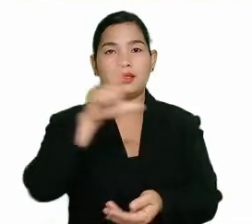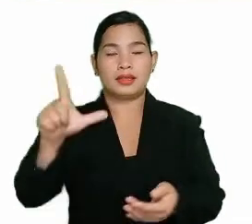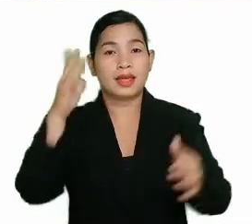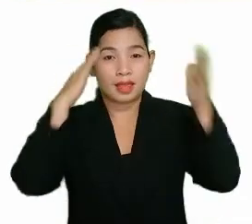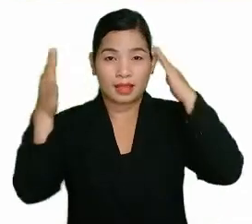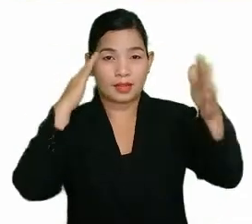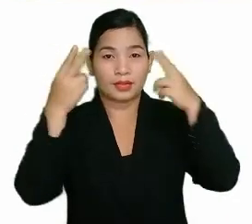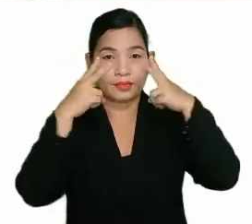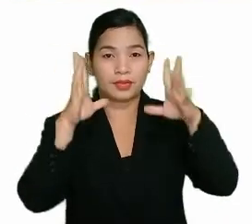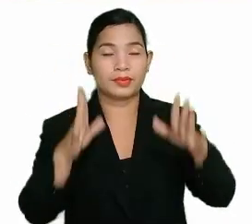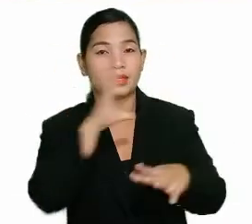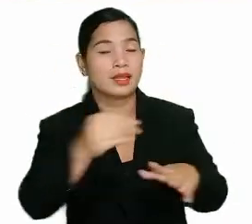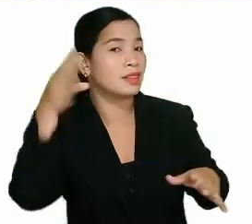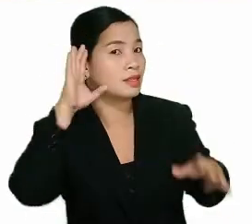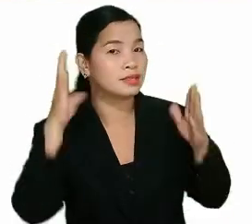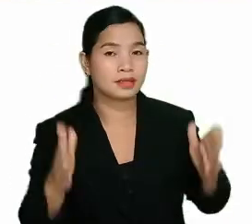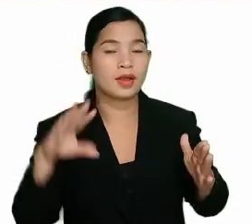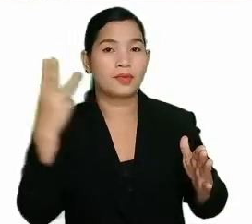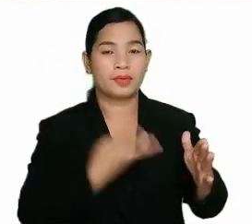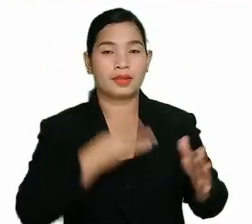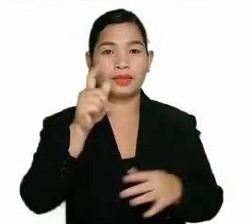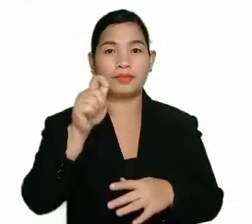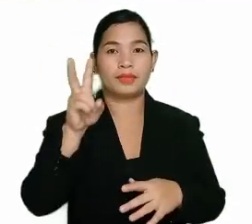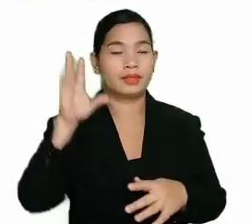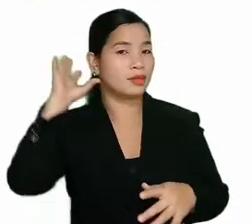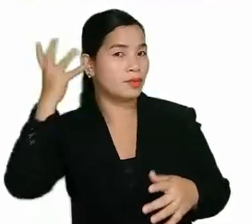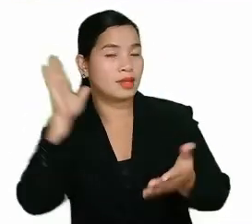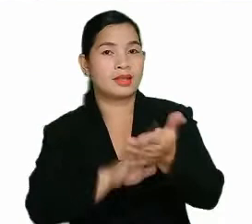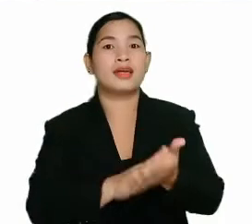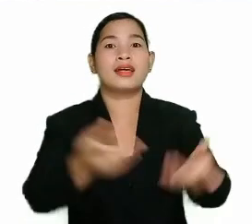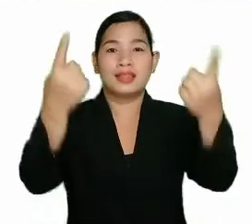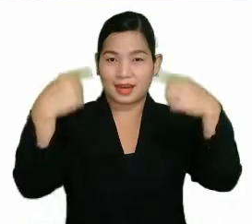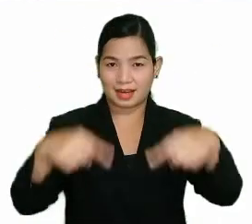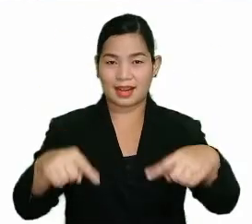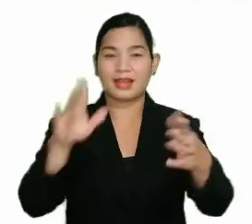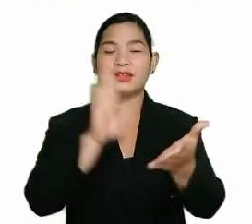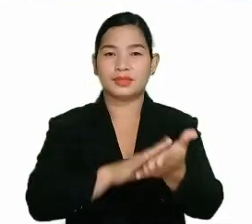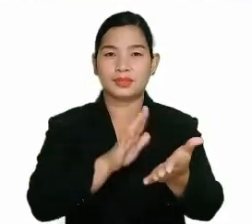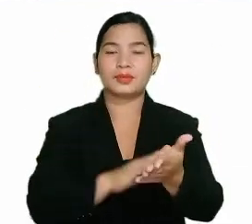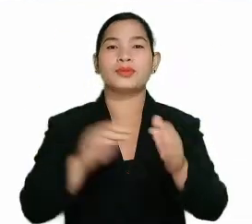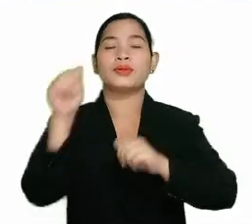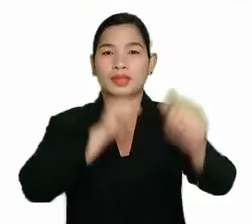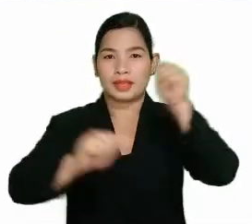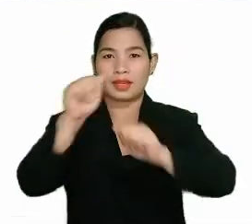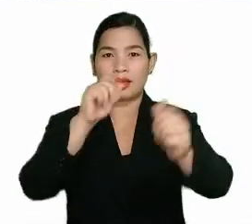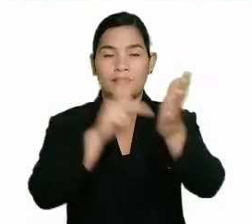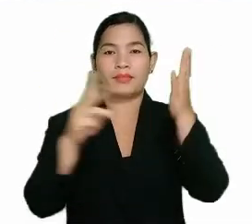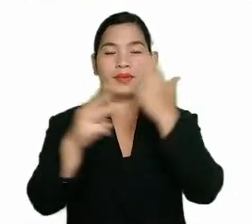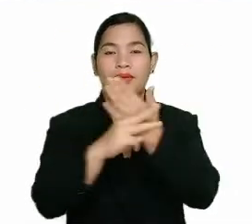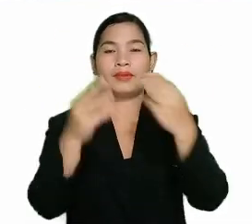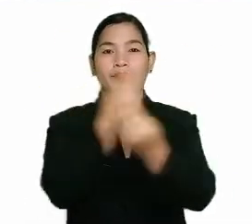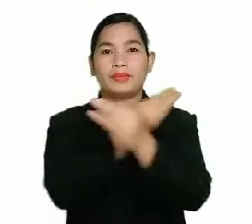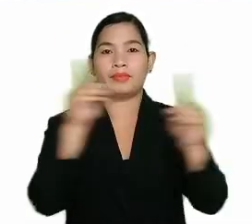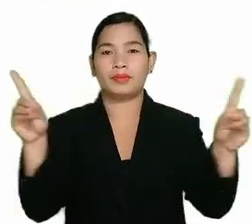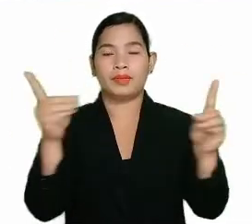Hello viewers and listeners! Welcome to Teleradyo Eskwela Tara Na, the school on-air program of